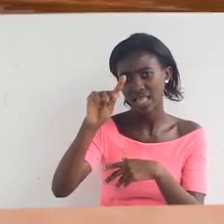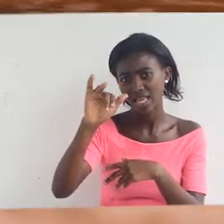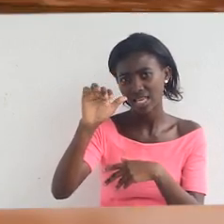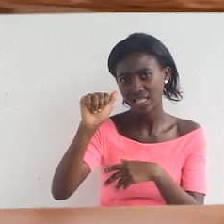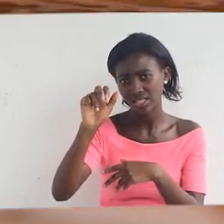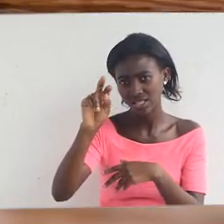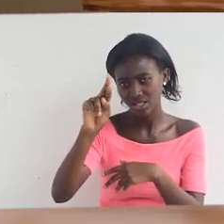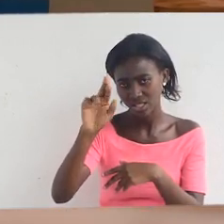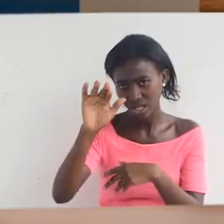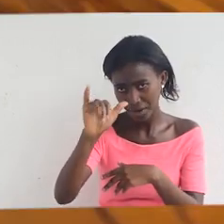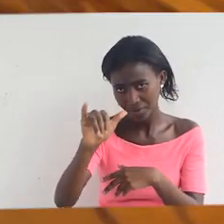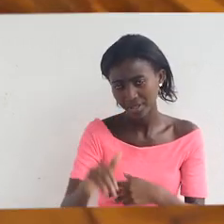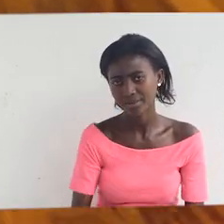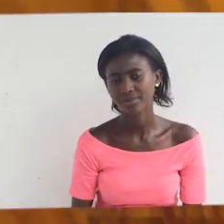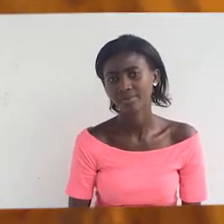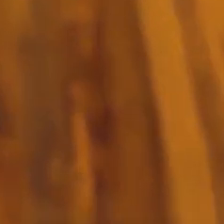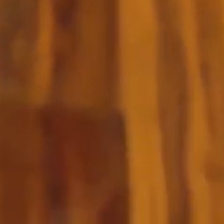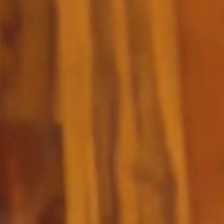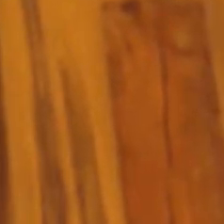secondary,